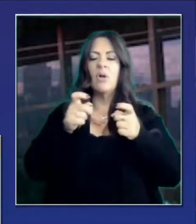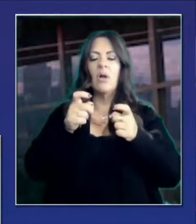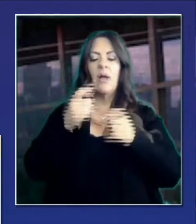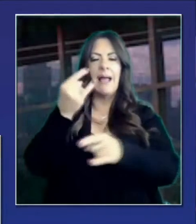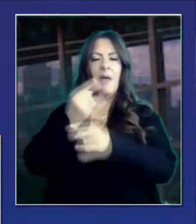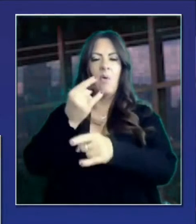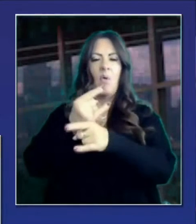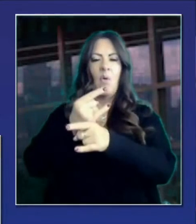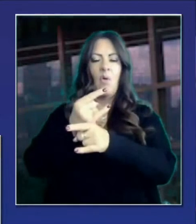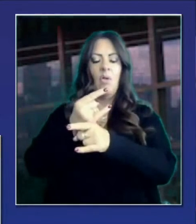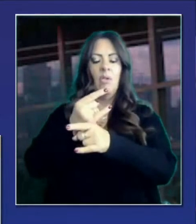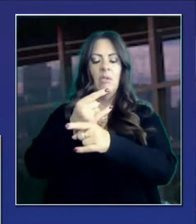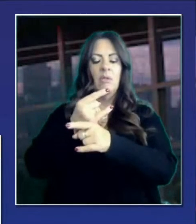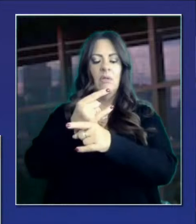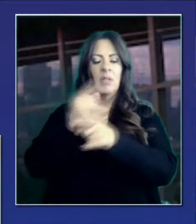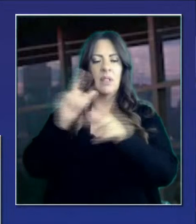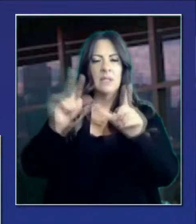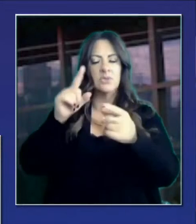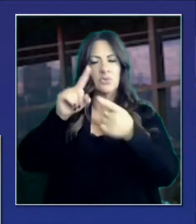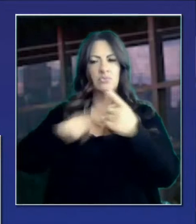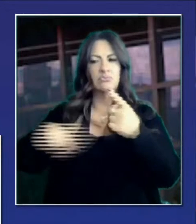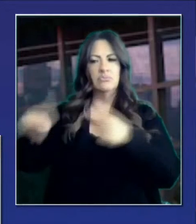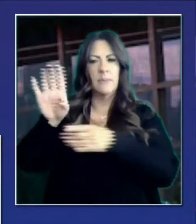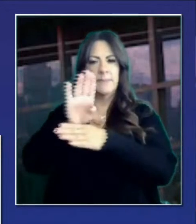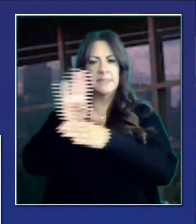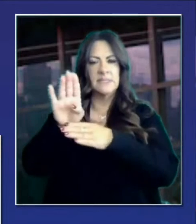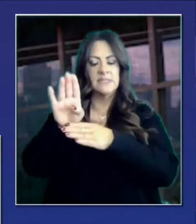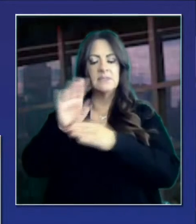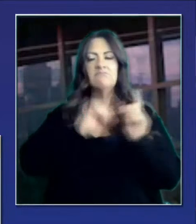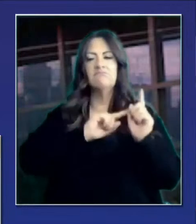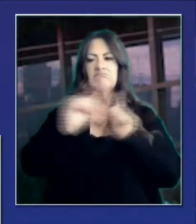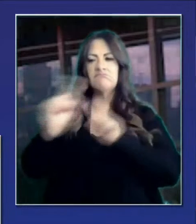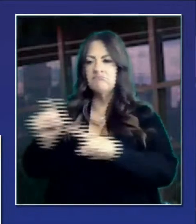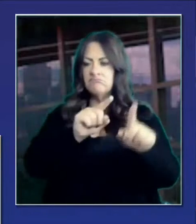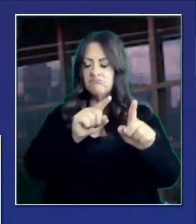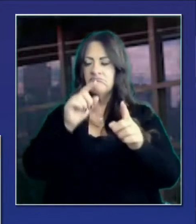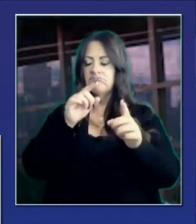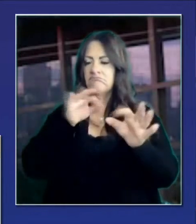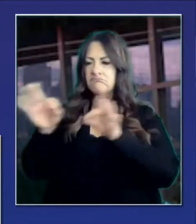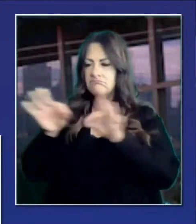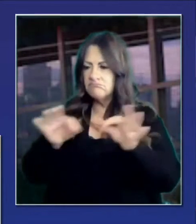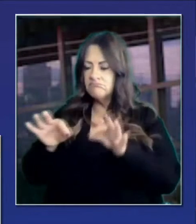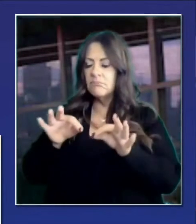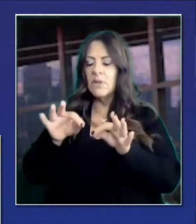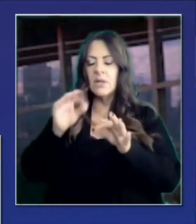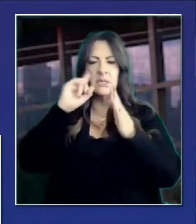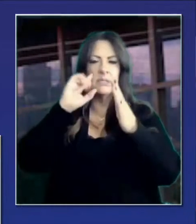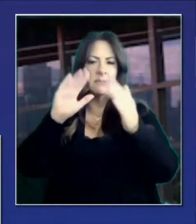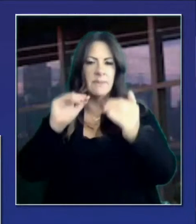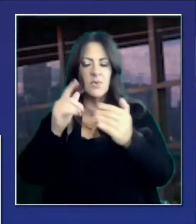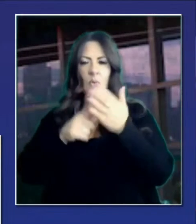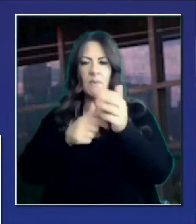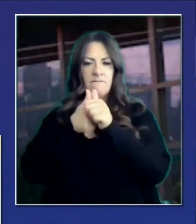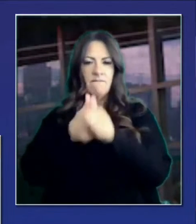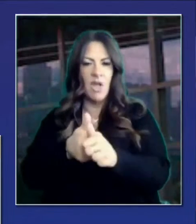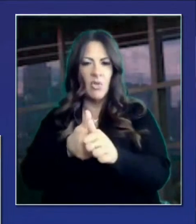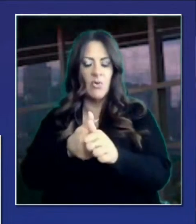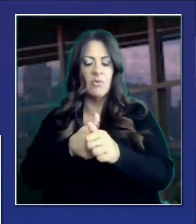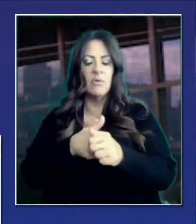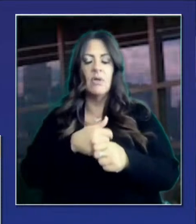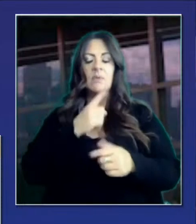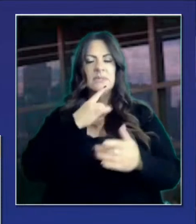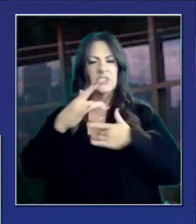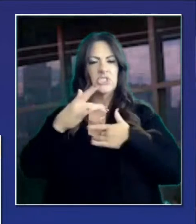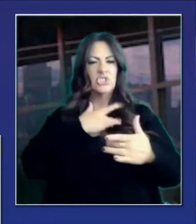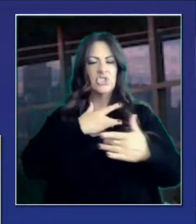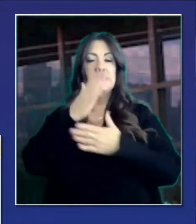5,600 establishments in expectation and obviously in concern because some people were